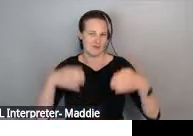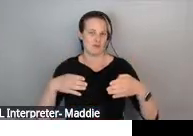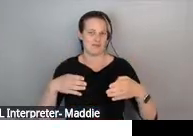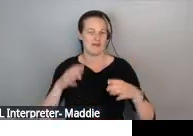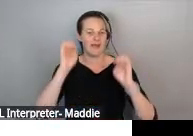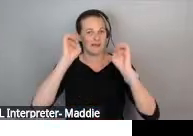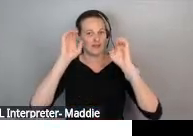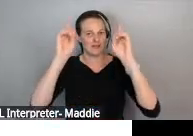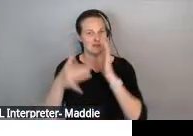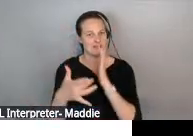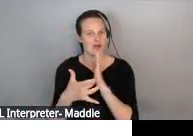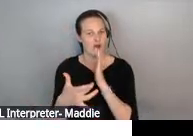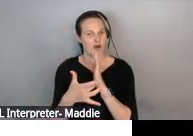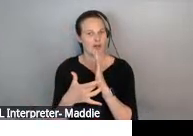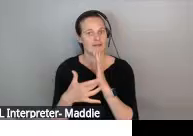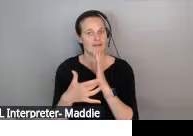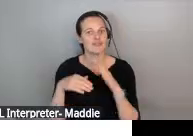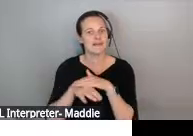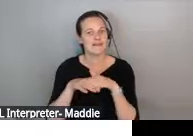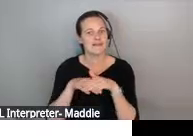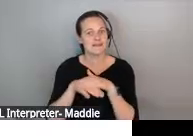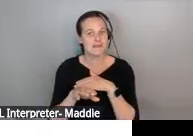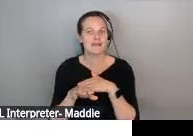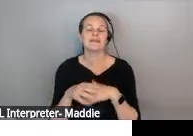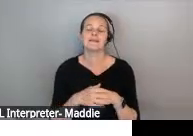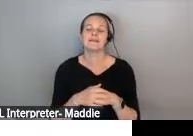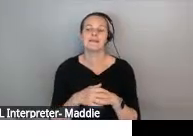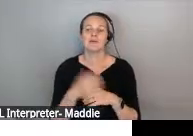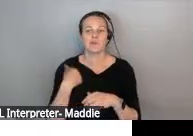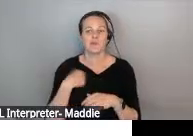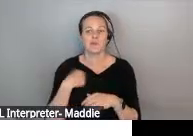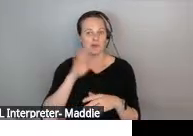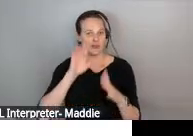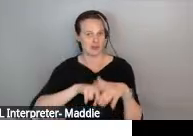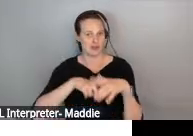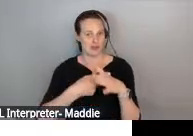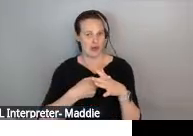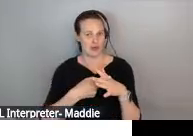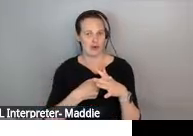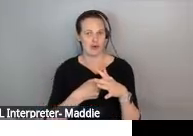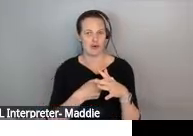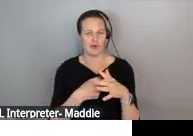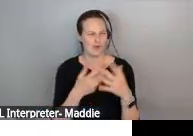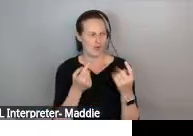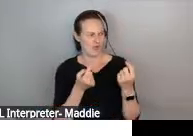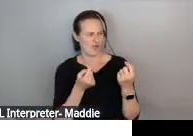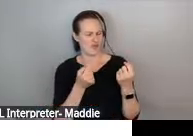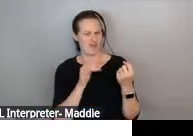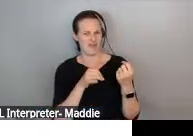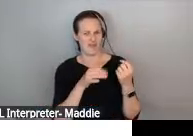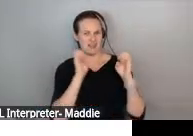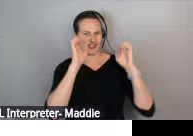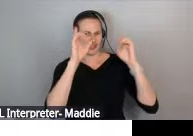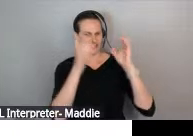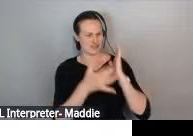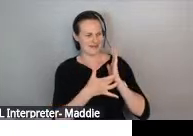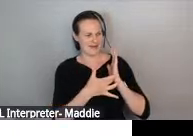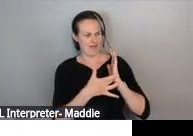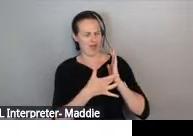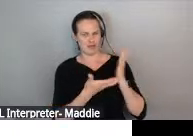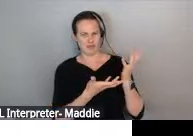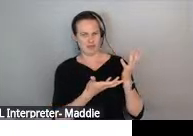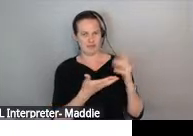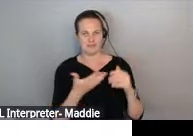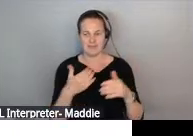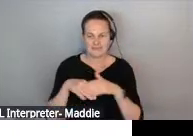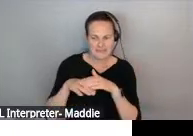educational technology accessibility. And so we'll start off by talking a little bit about what is educational technology, what do we mean by